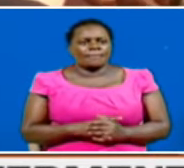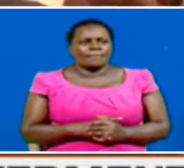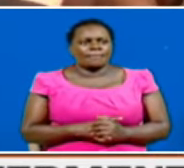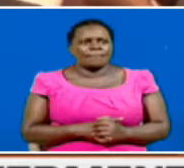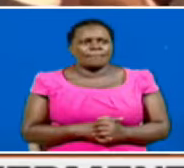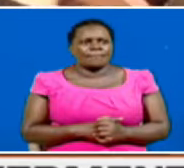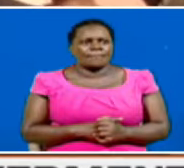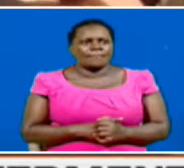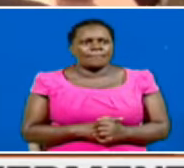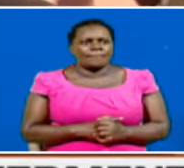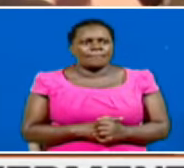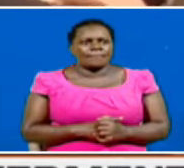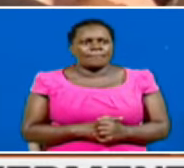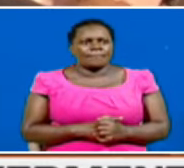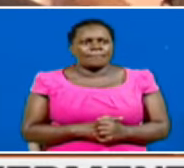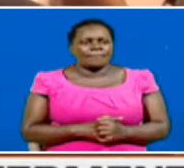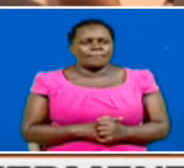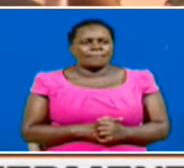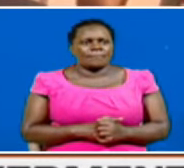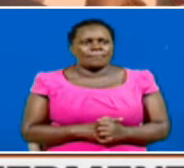people to impersonate